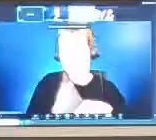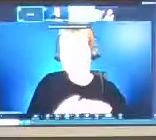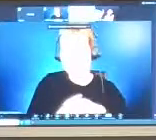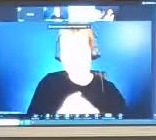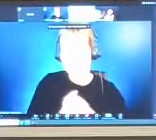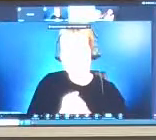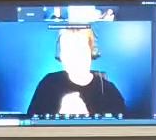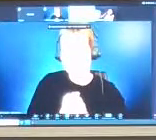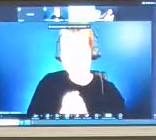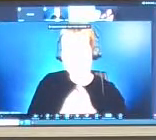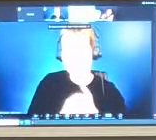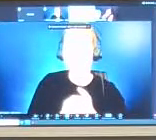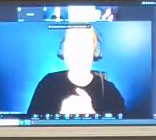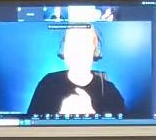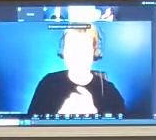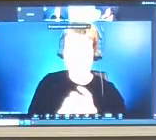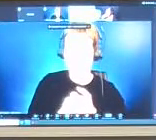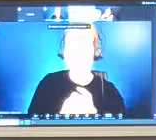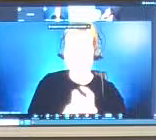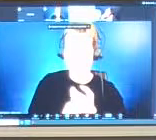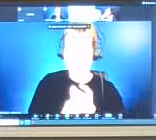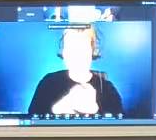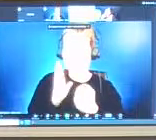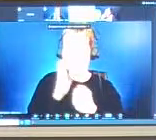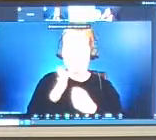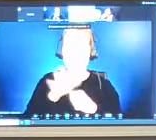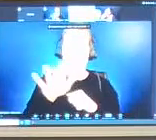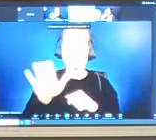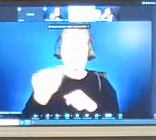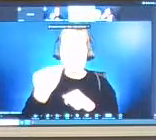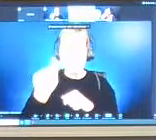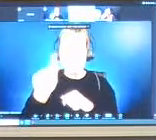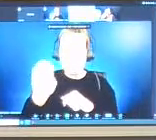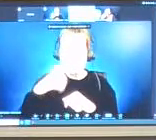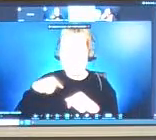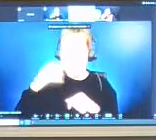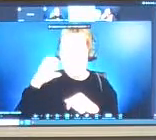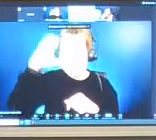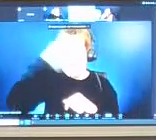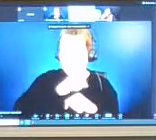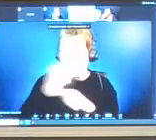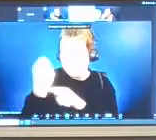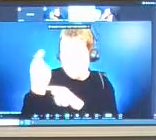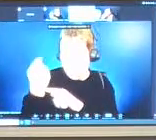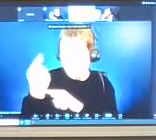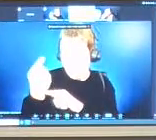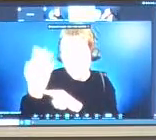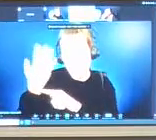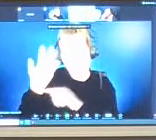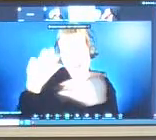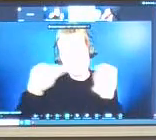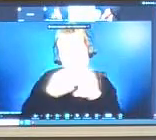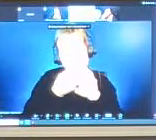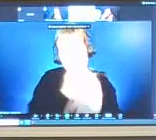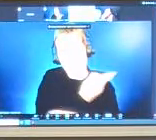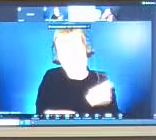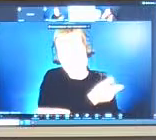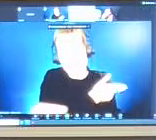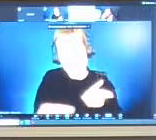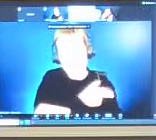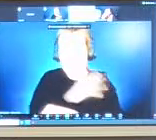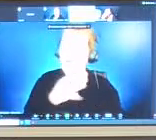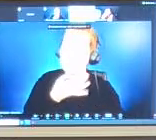for our first event, it was kind of small. I would say 20 to, no, probably 40 to 50